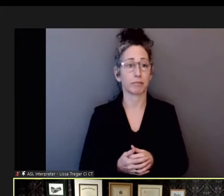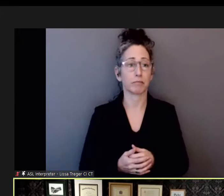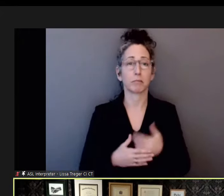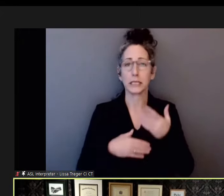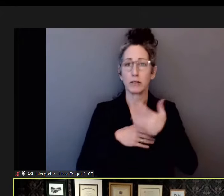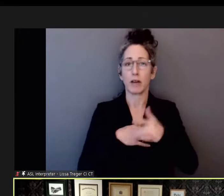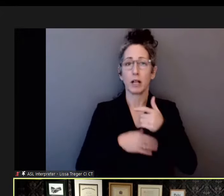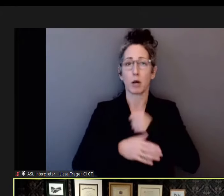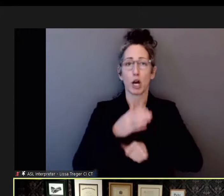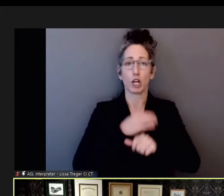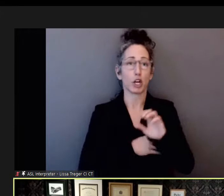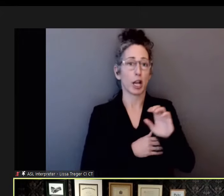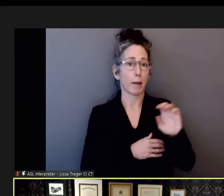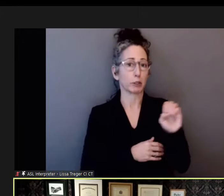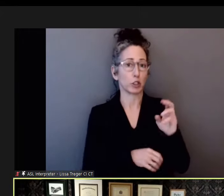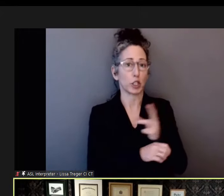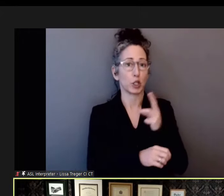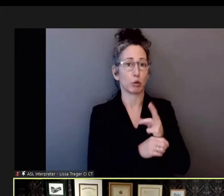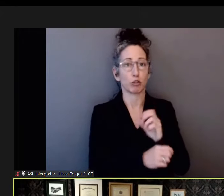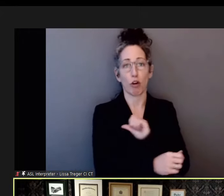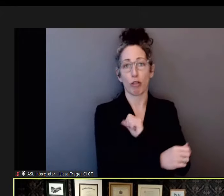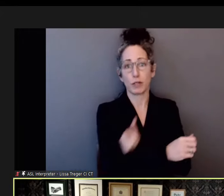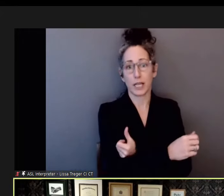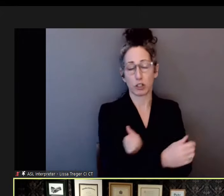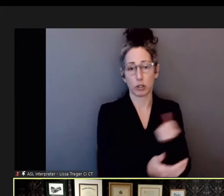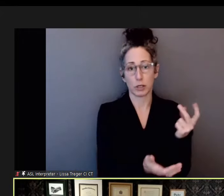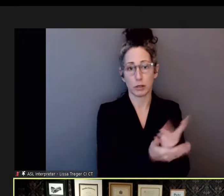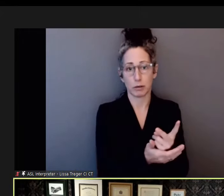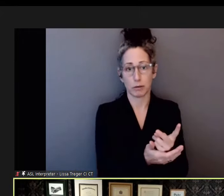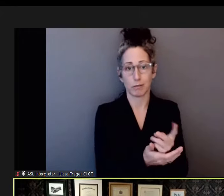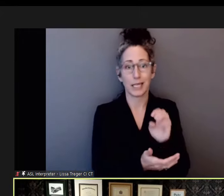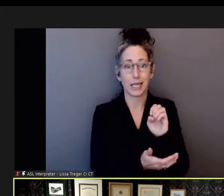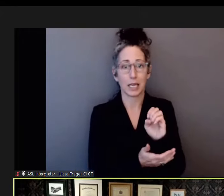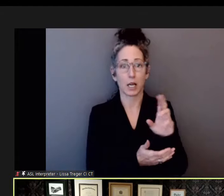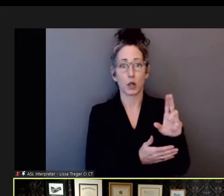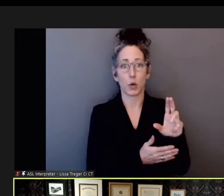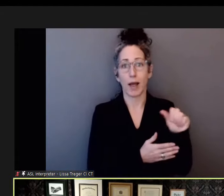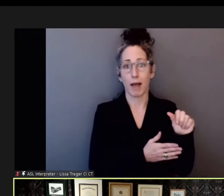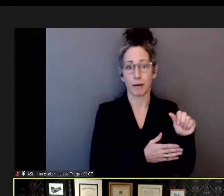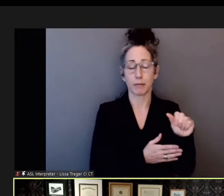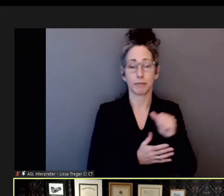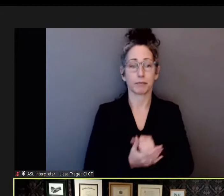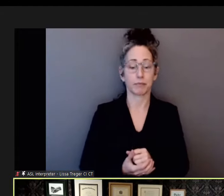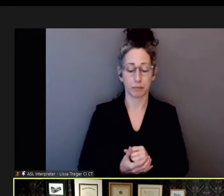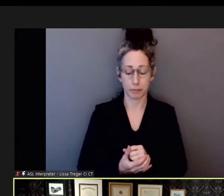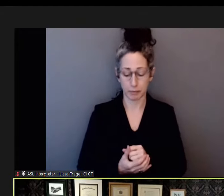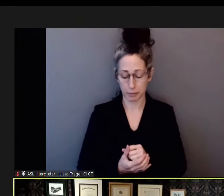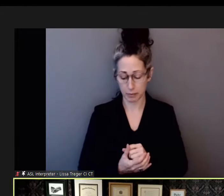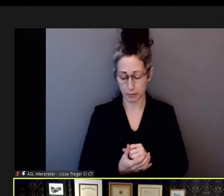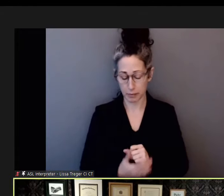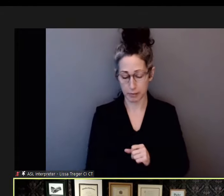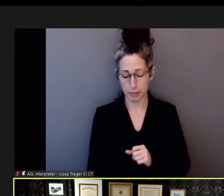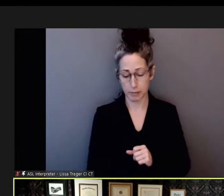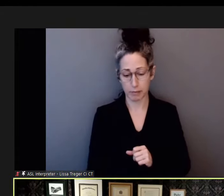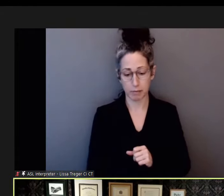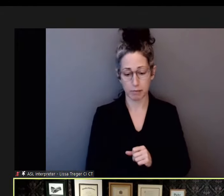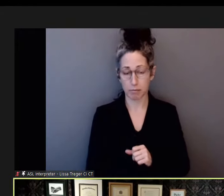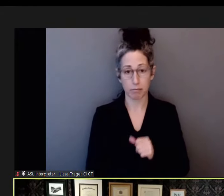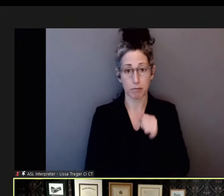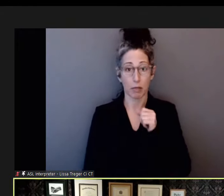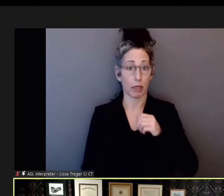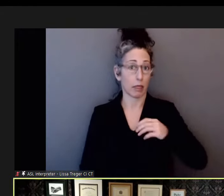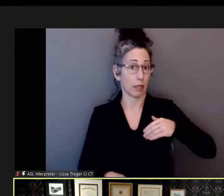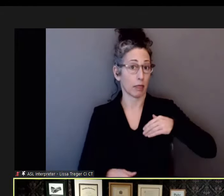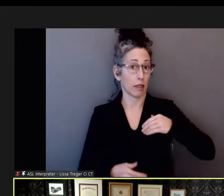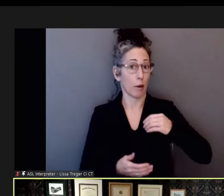available under Emergency Use Authorization, or EUA, and it has not been approved